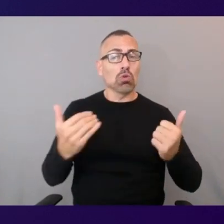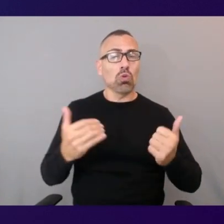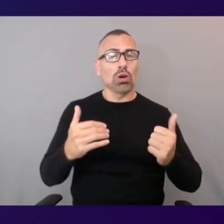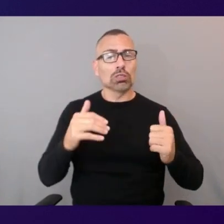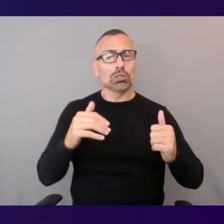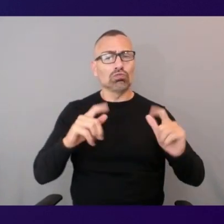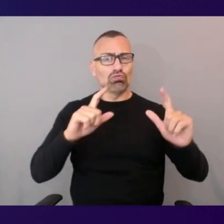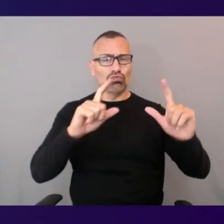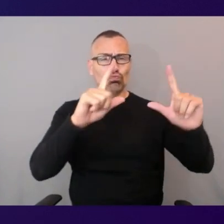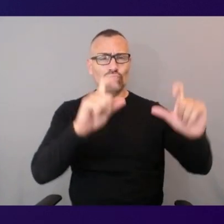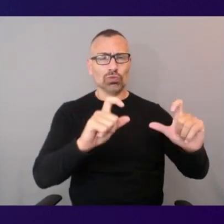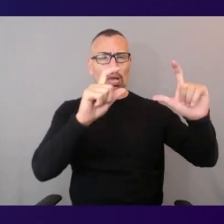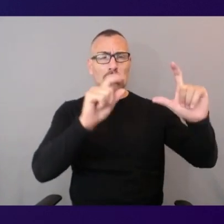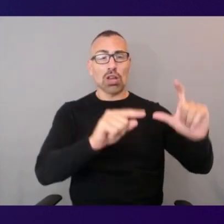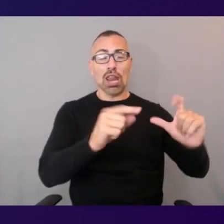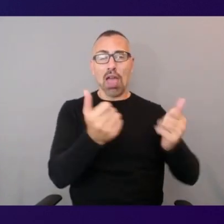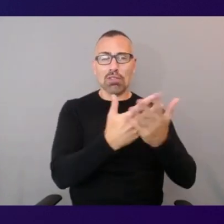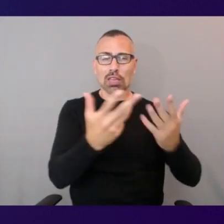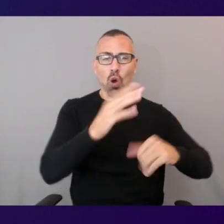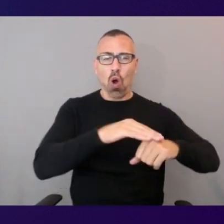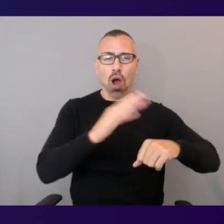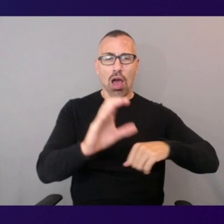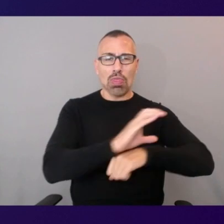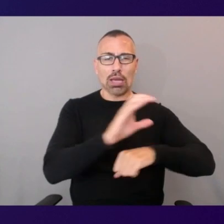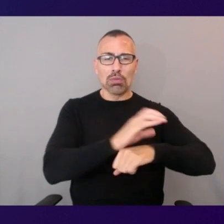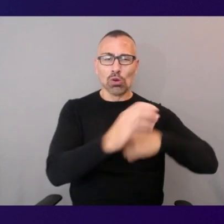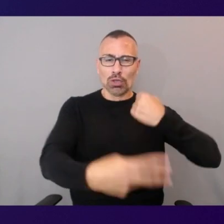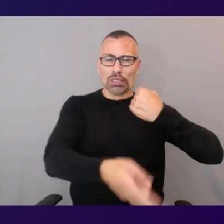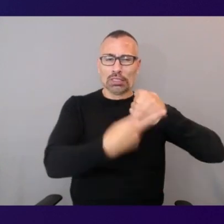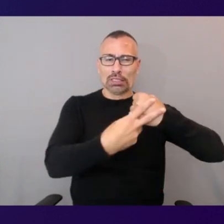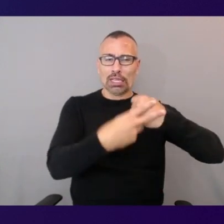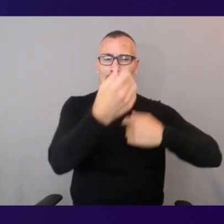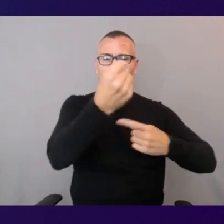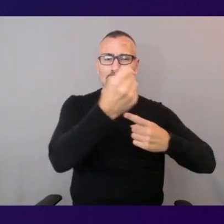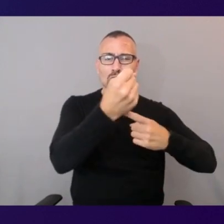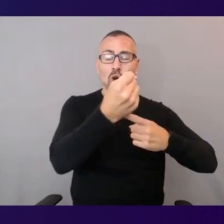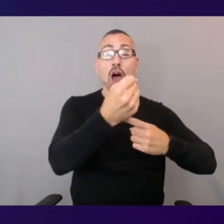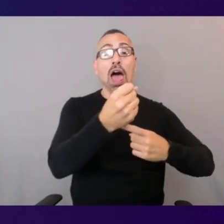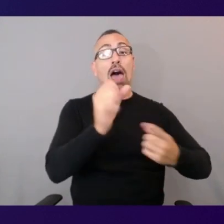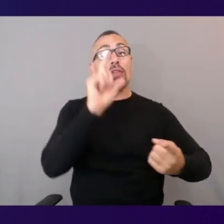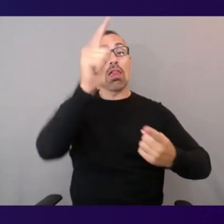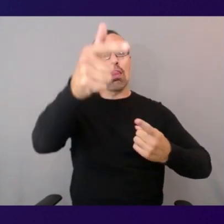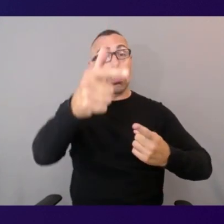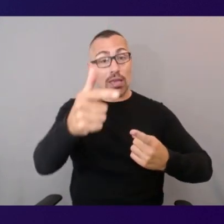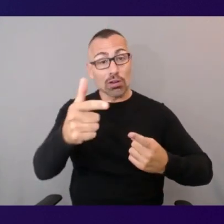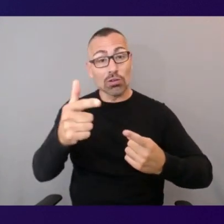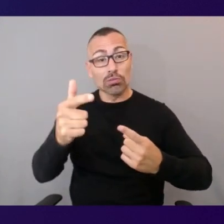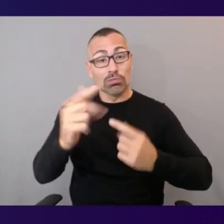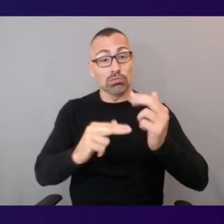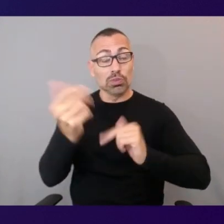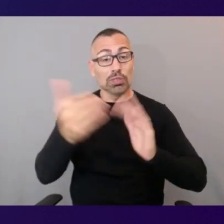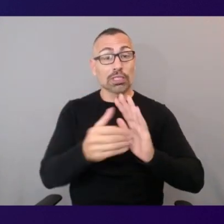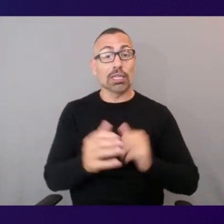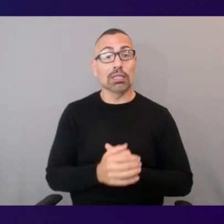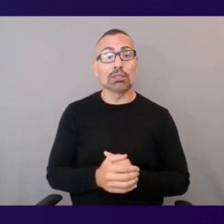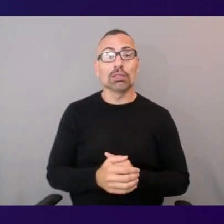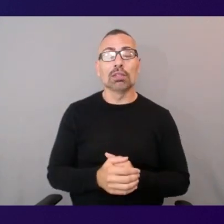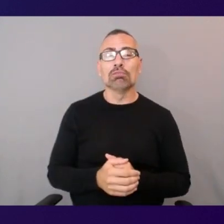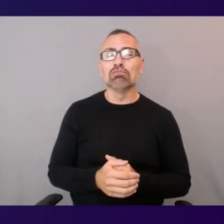just rebuild it later. Okay. Lots of different capabilities and options around that. Right? And that's interesting because I think what you're talking about,